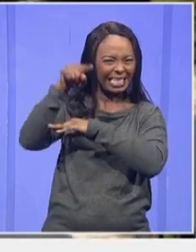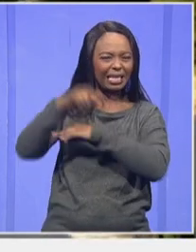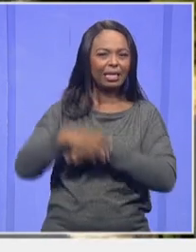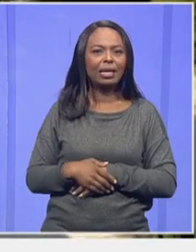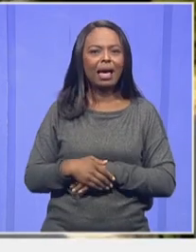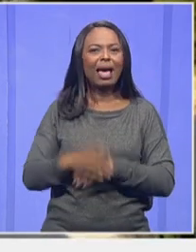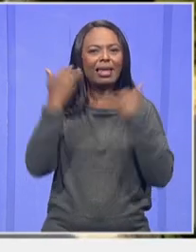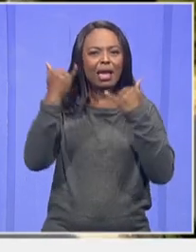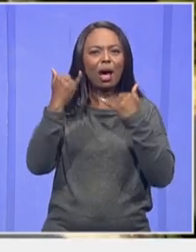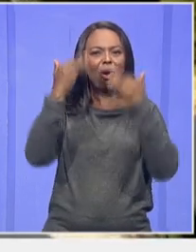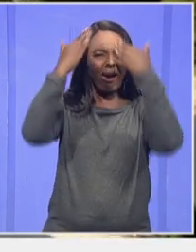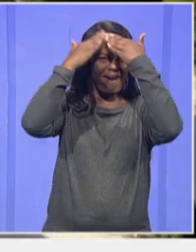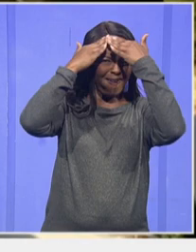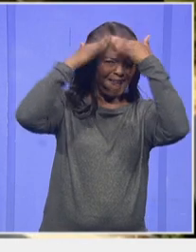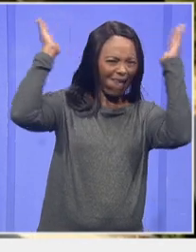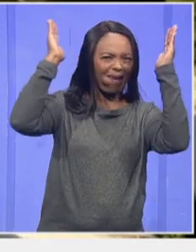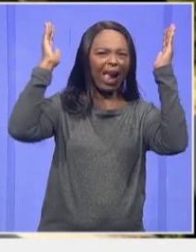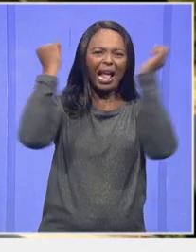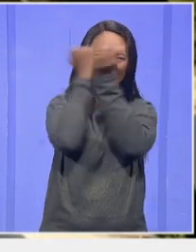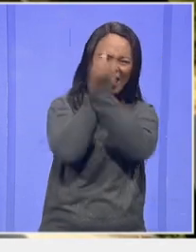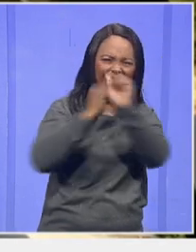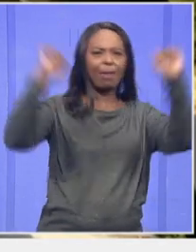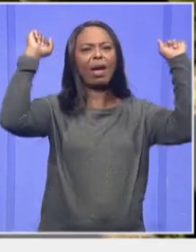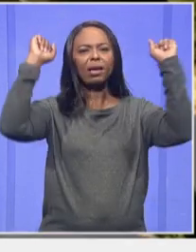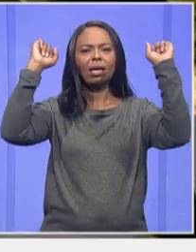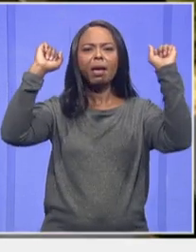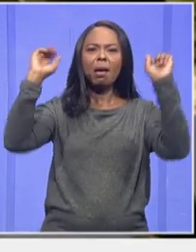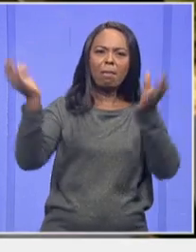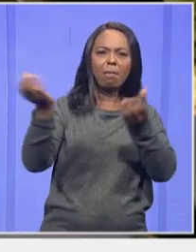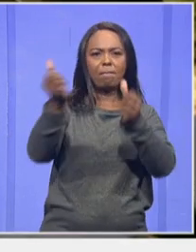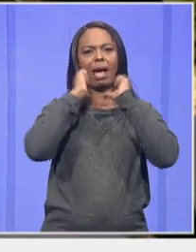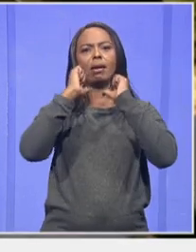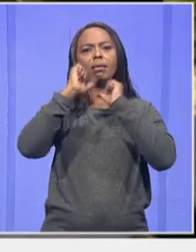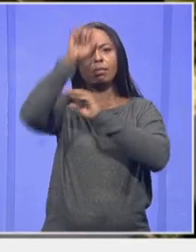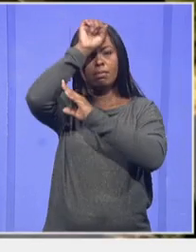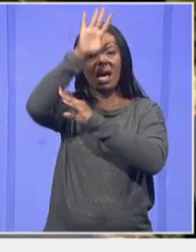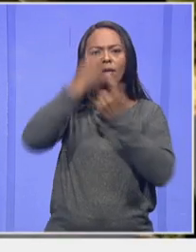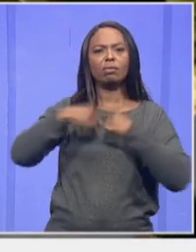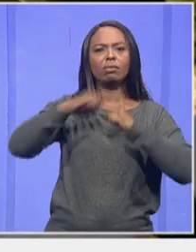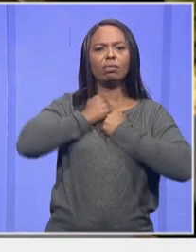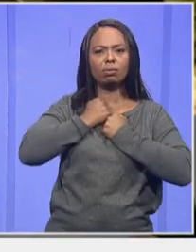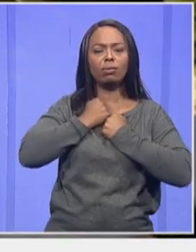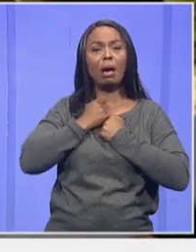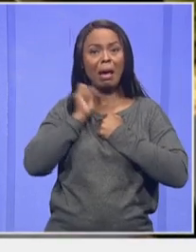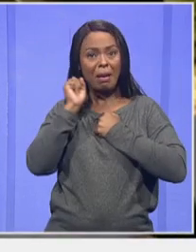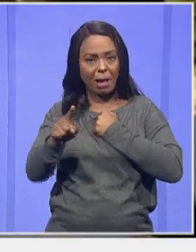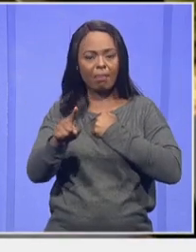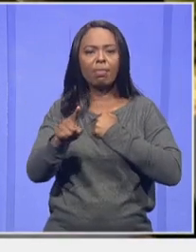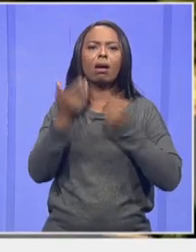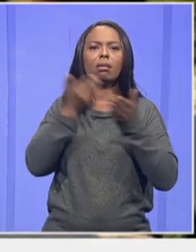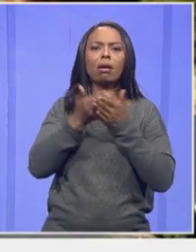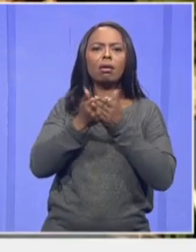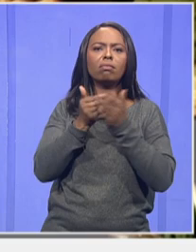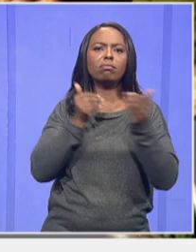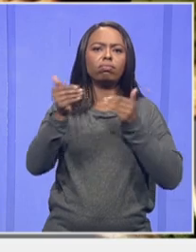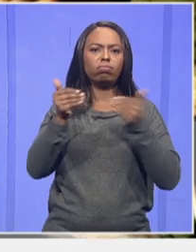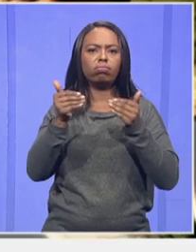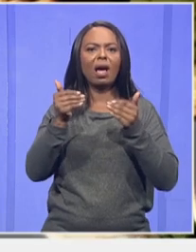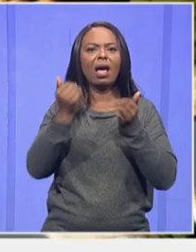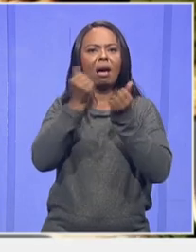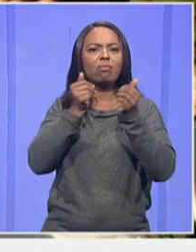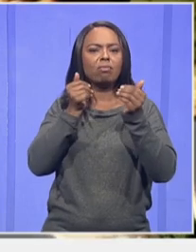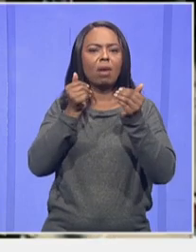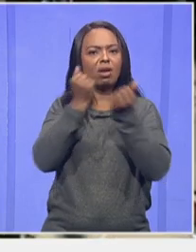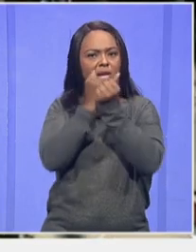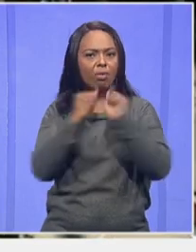what we call total liberation of the mind in order to be able to manage the liberation of the